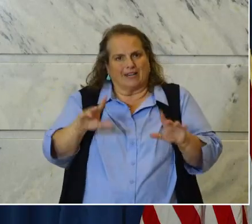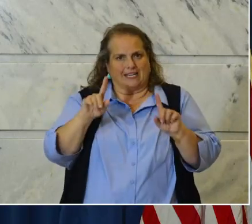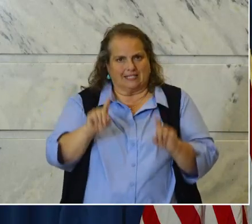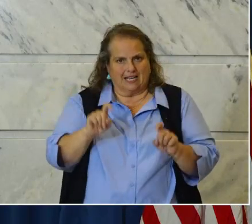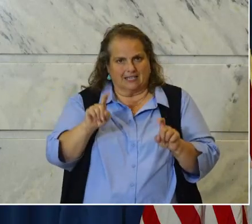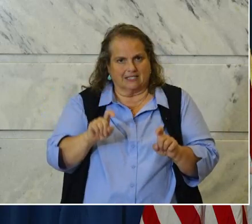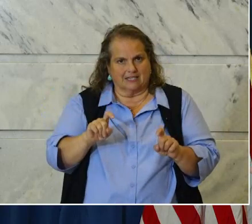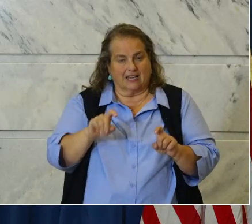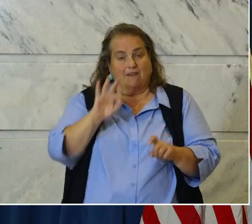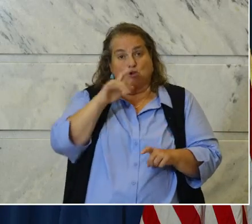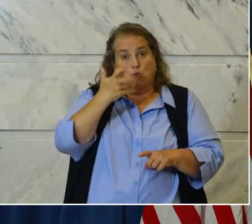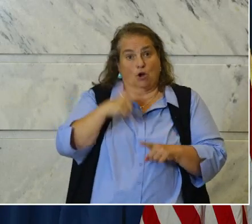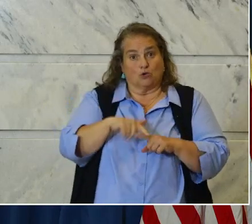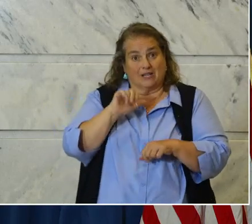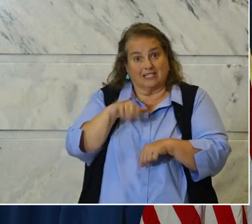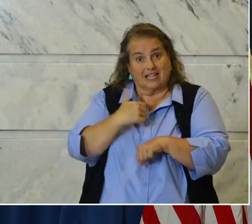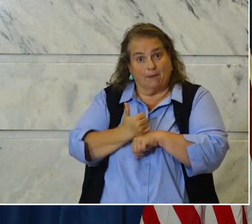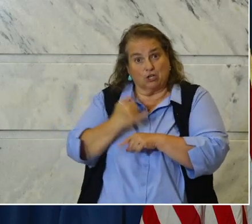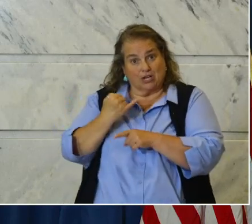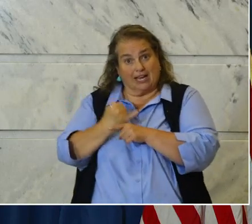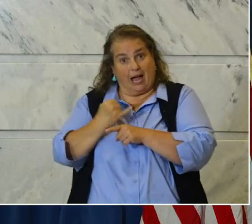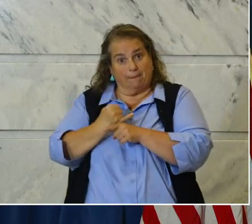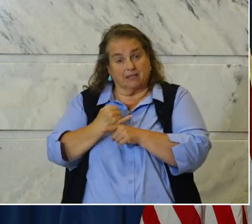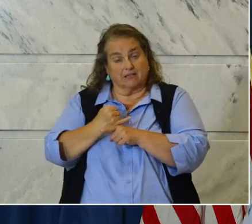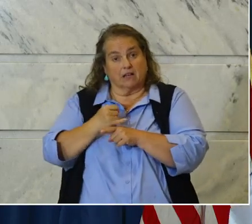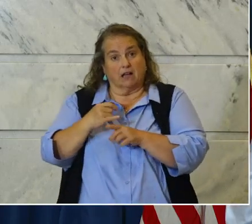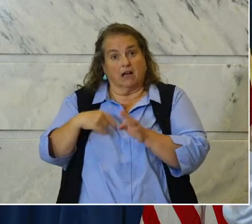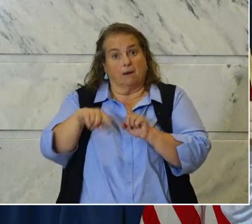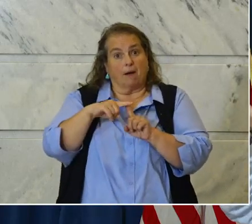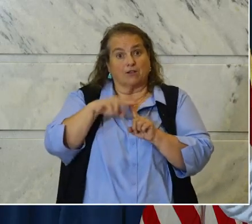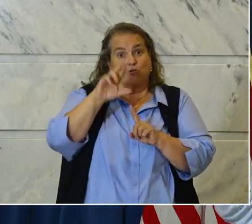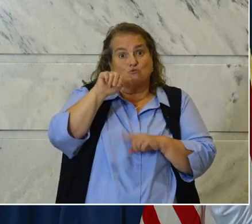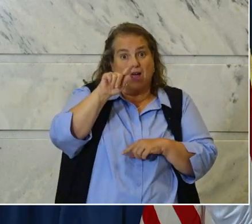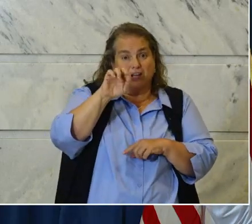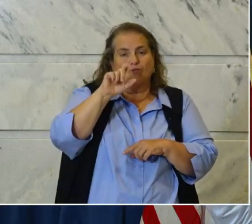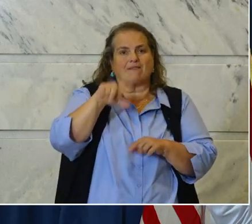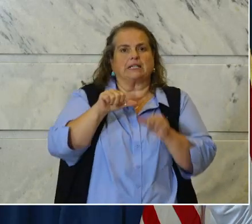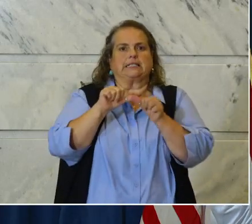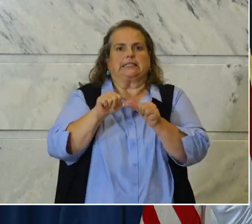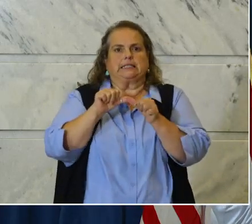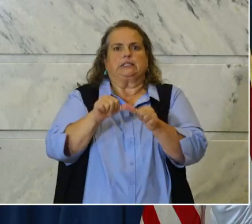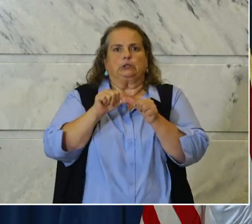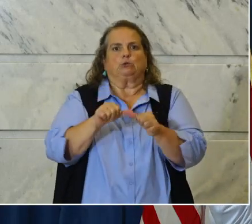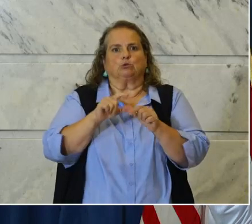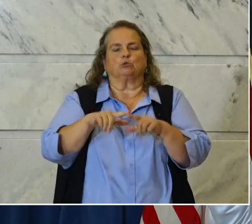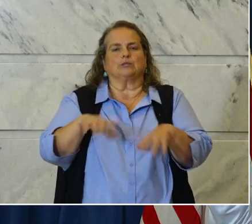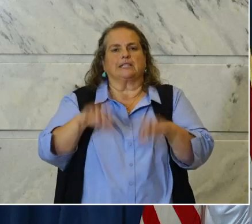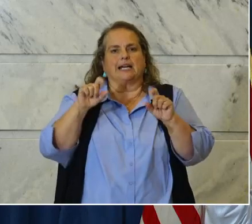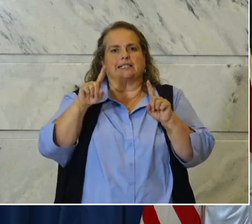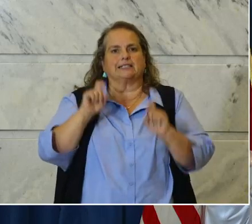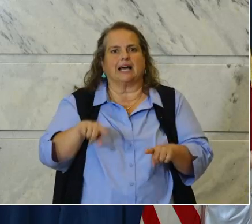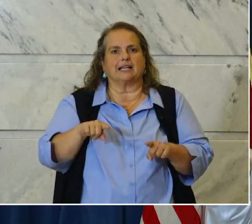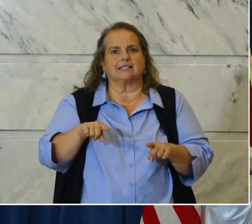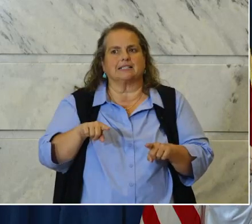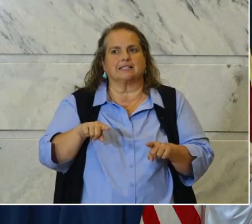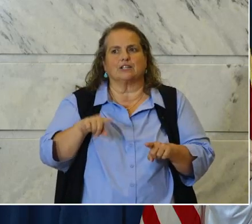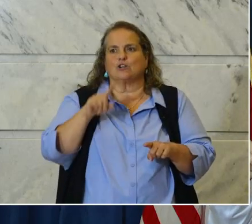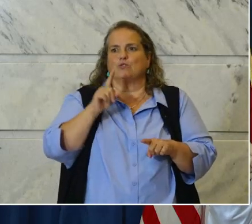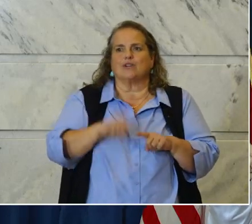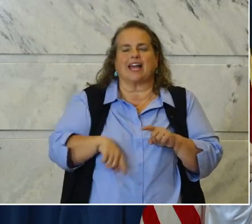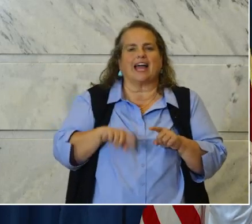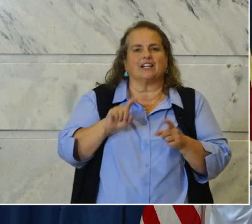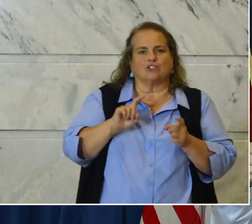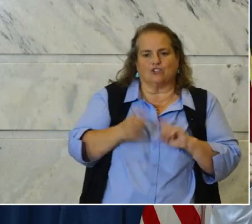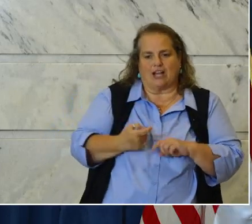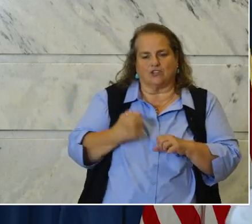not only have to test a significant number of that campus, but you got to keep doing it. And then you can't do a calculation based on something